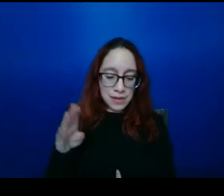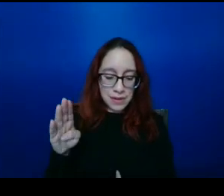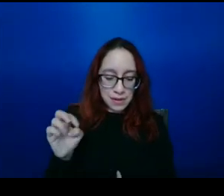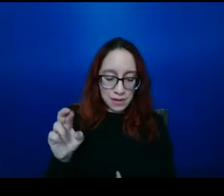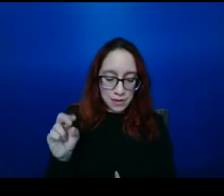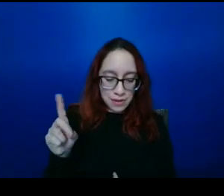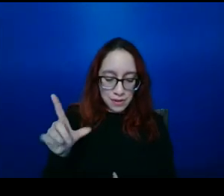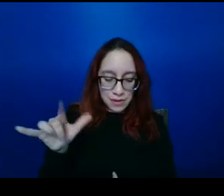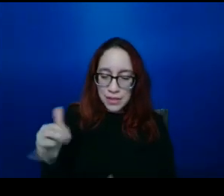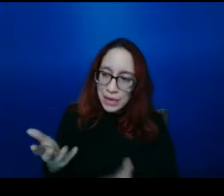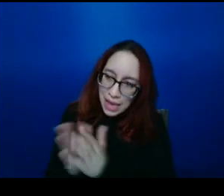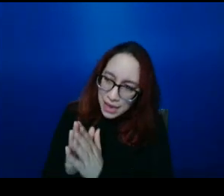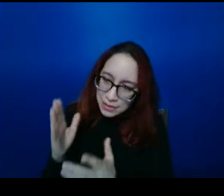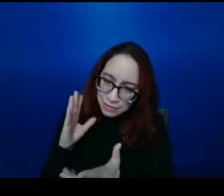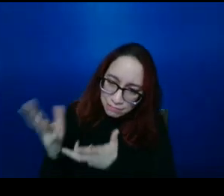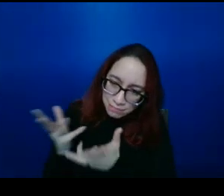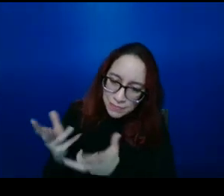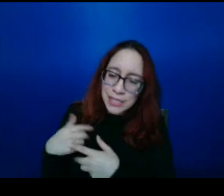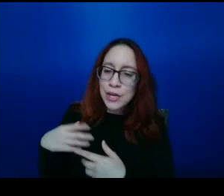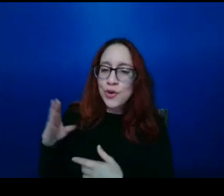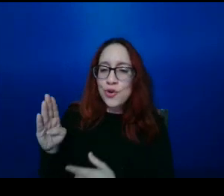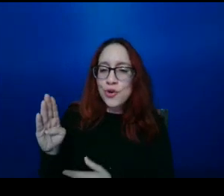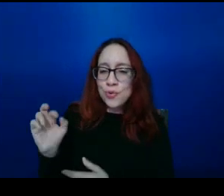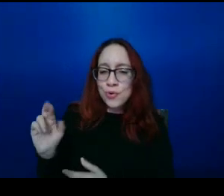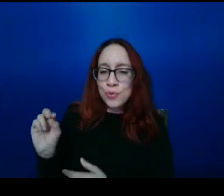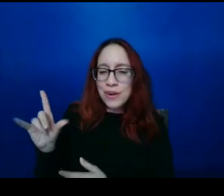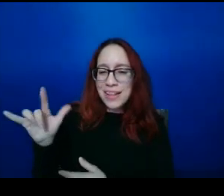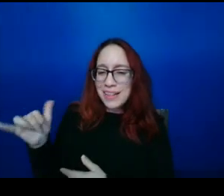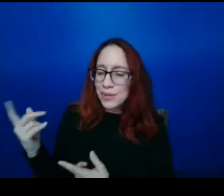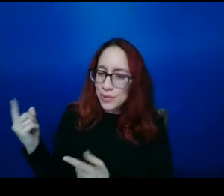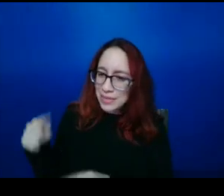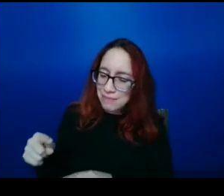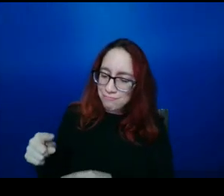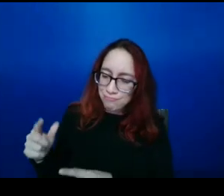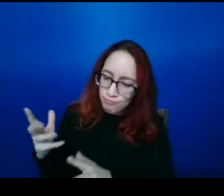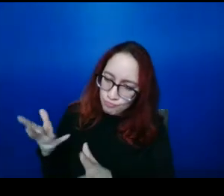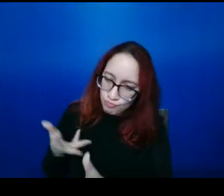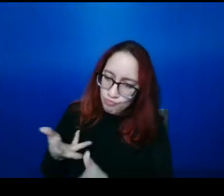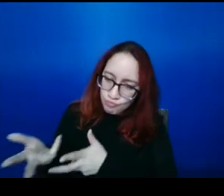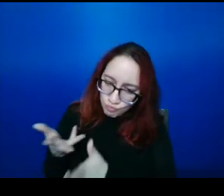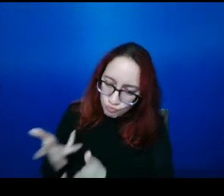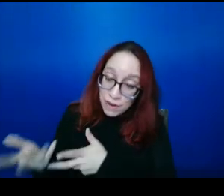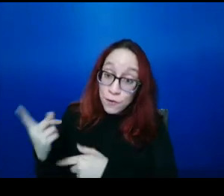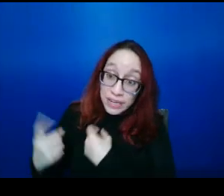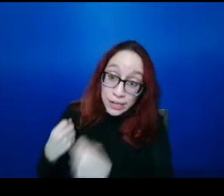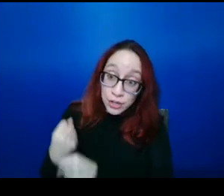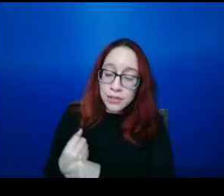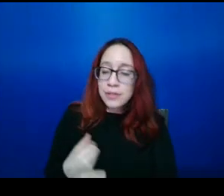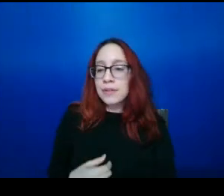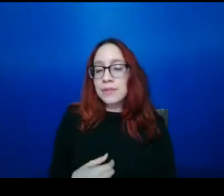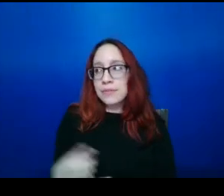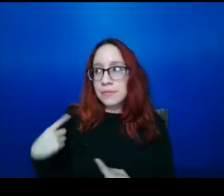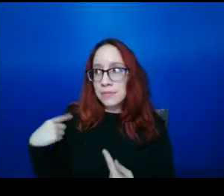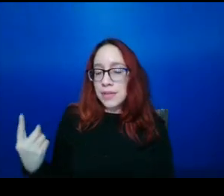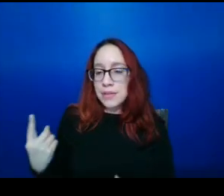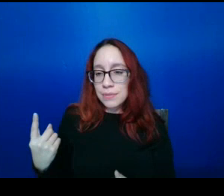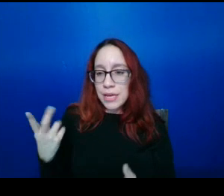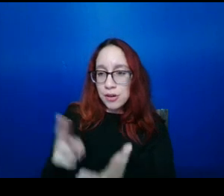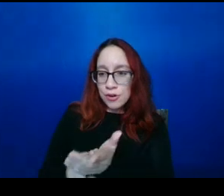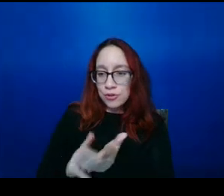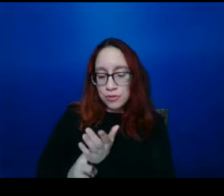few words about that interaction, because he's been there on the front lines for a year now or so since we've been in